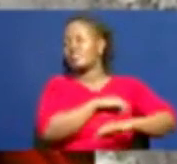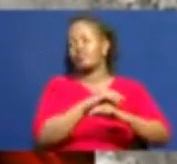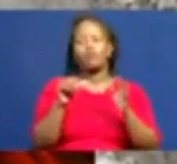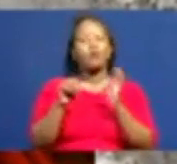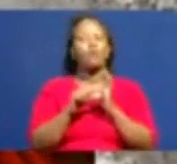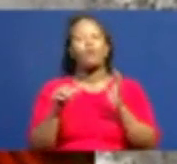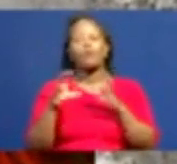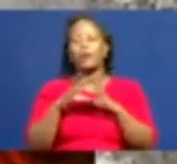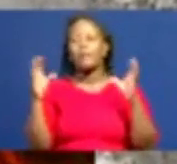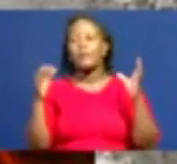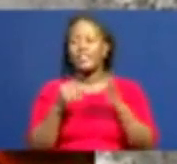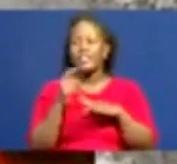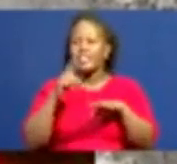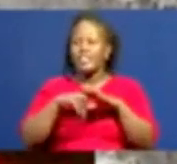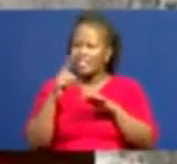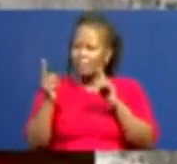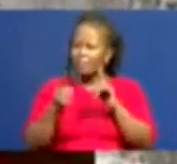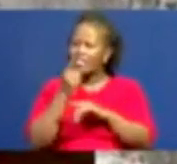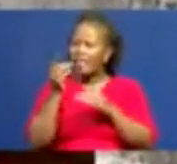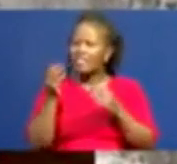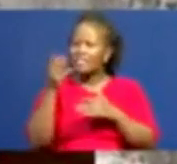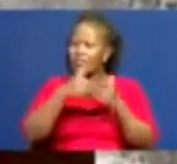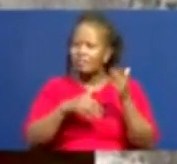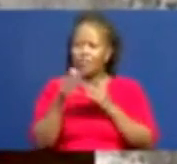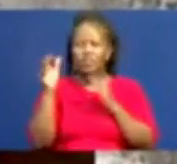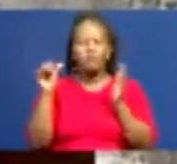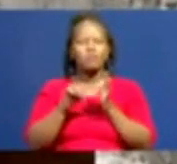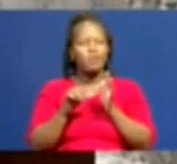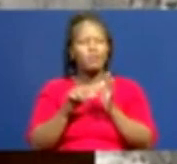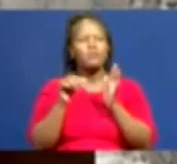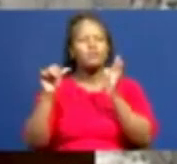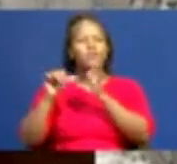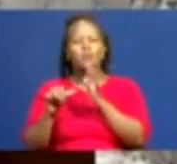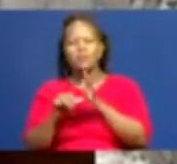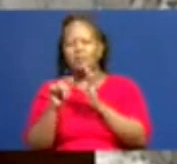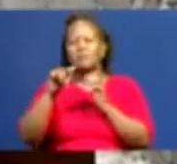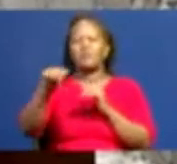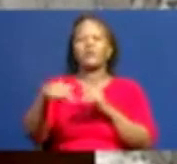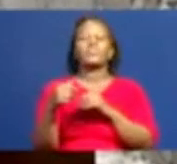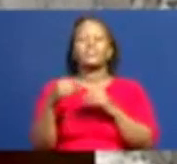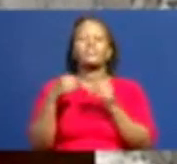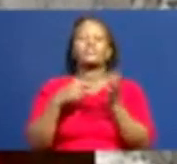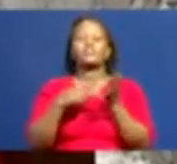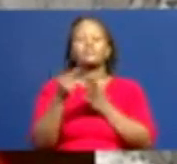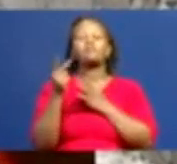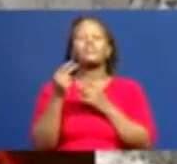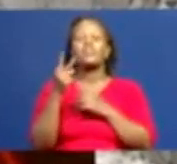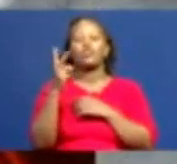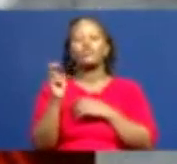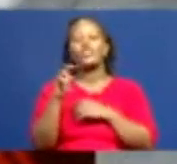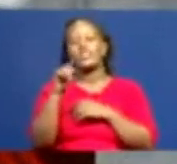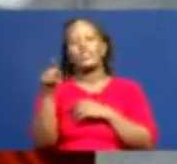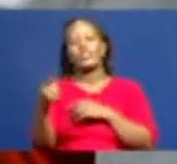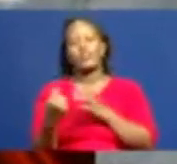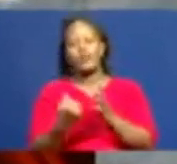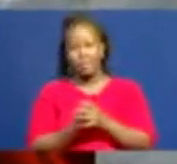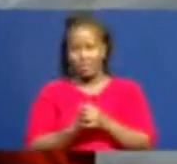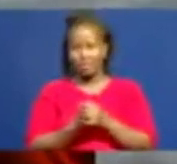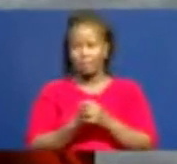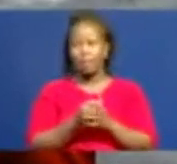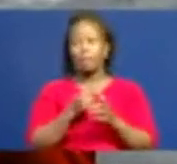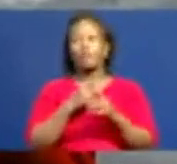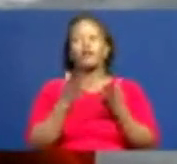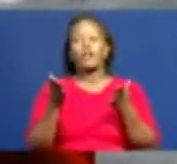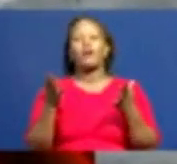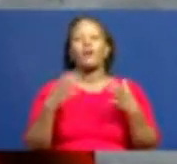kianza kujenga tu hivi, anafika hapo, anaanza kudimada, apewe ngiri 20, ndio kiwanja ianze kazi. They have, however,